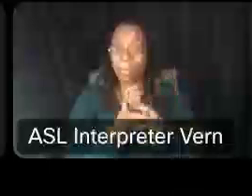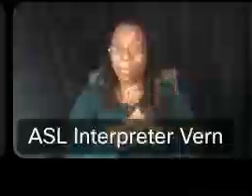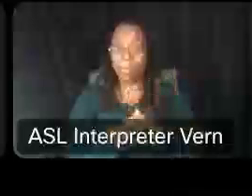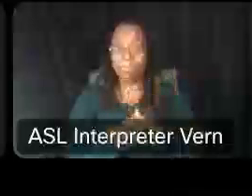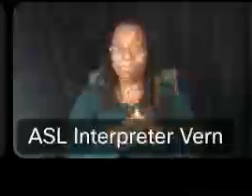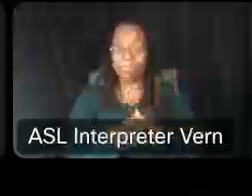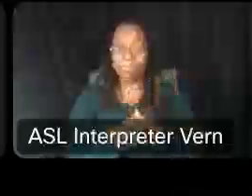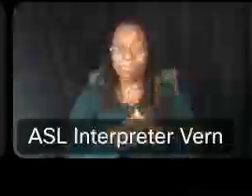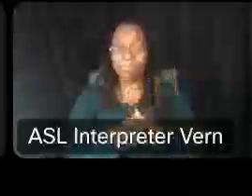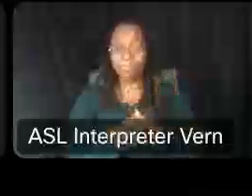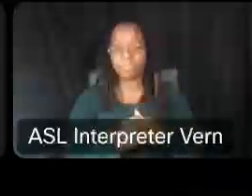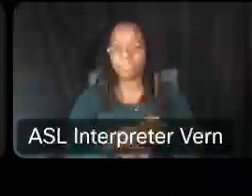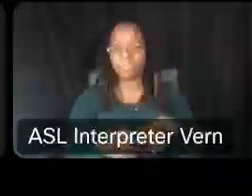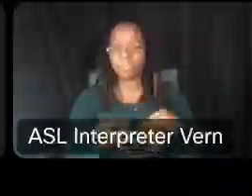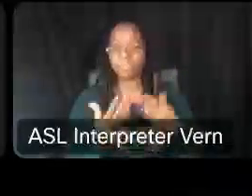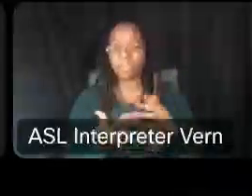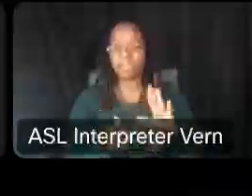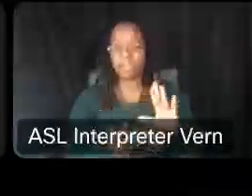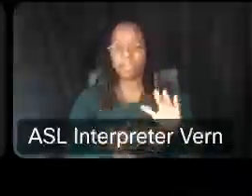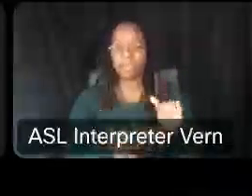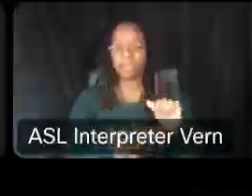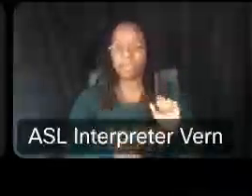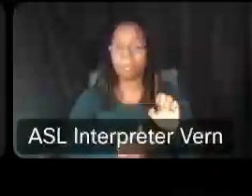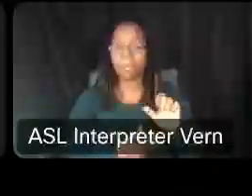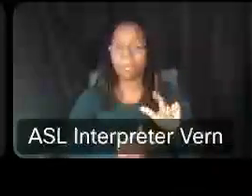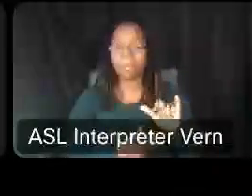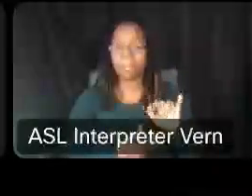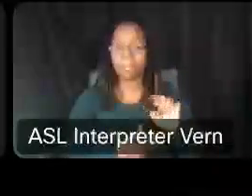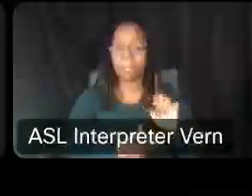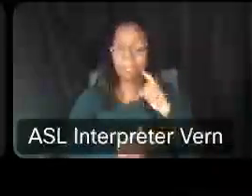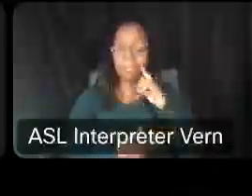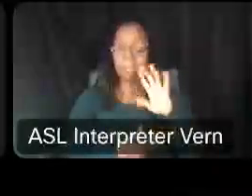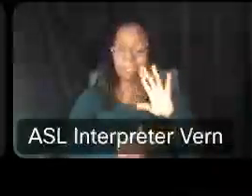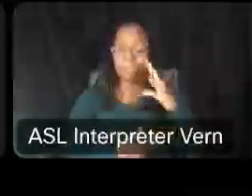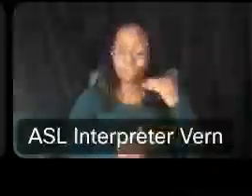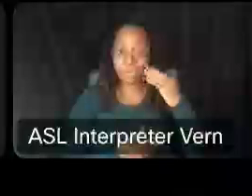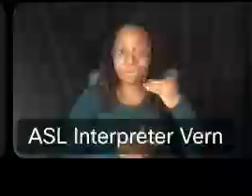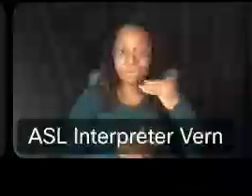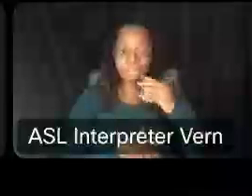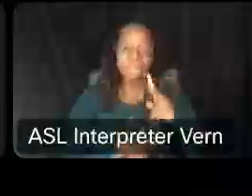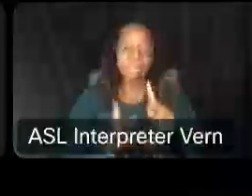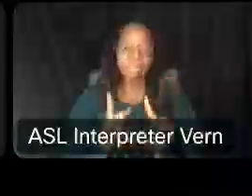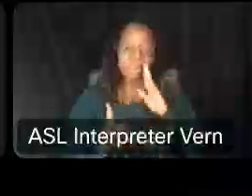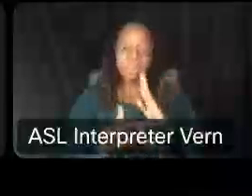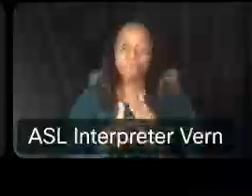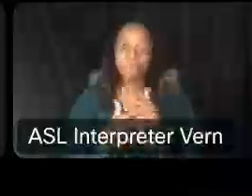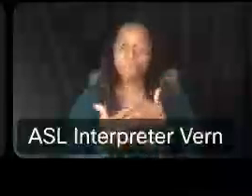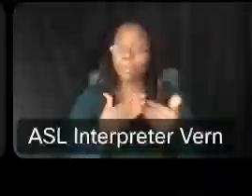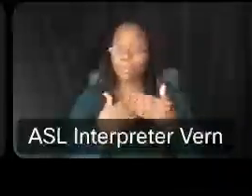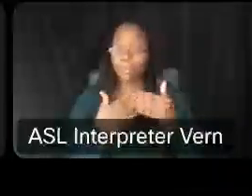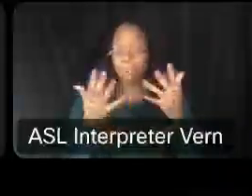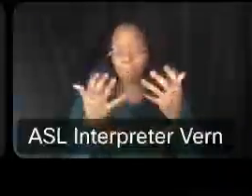gave that baseline, I think, in terms of experience. And then people choose to share what they wish.